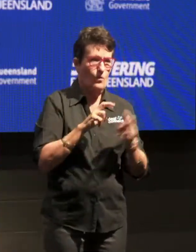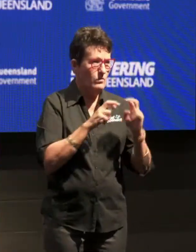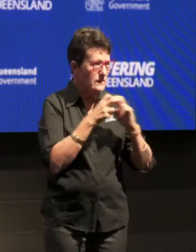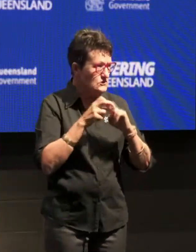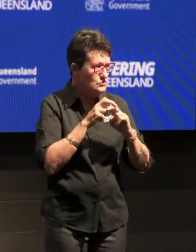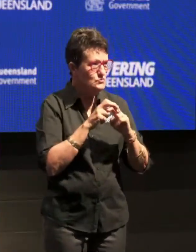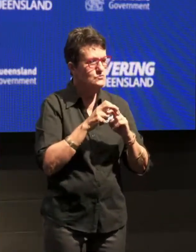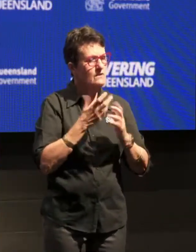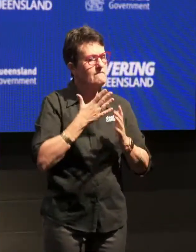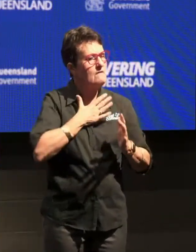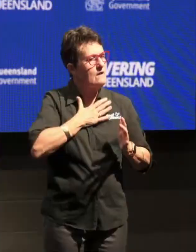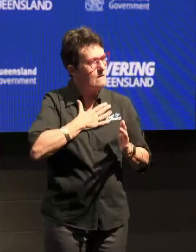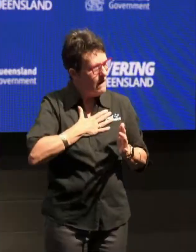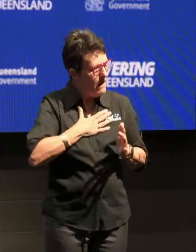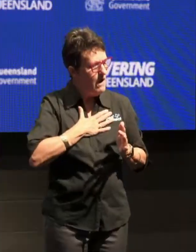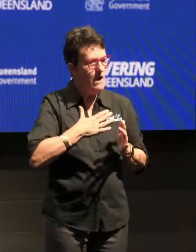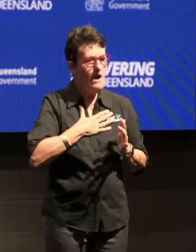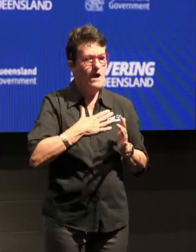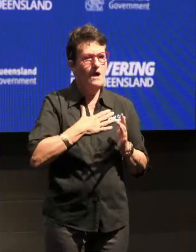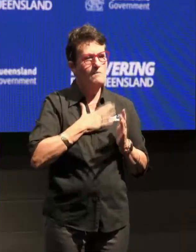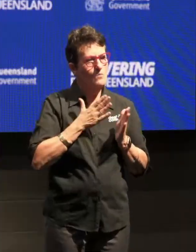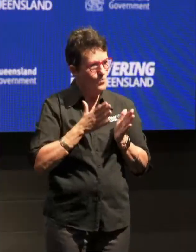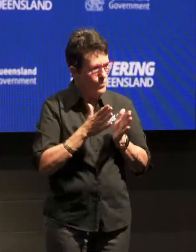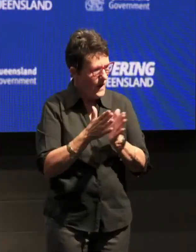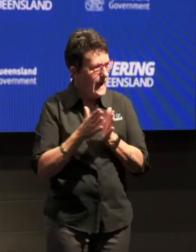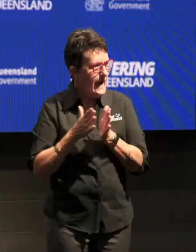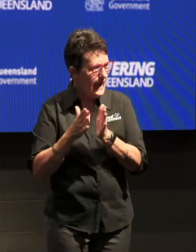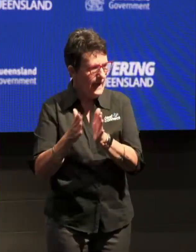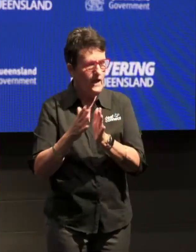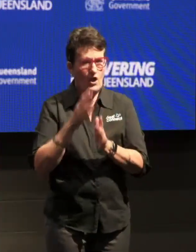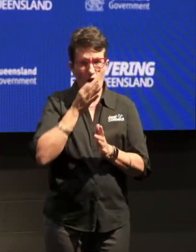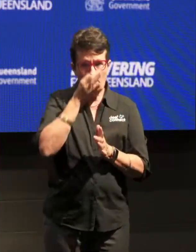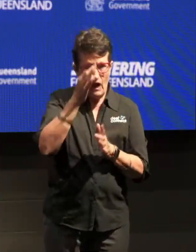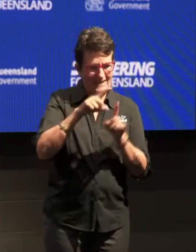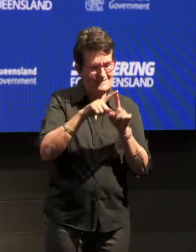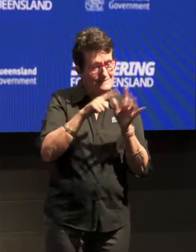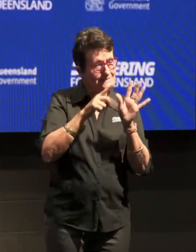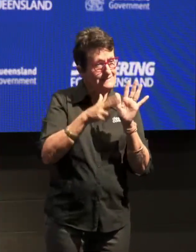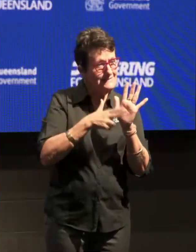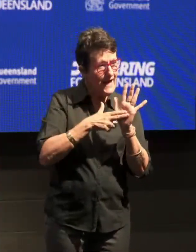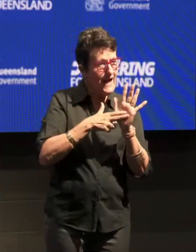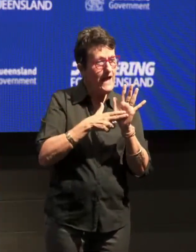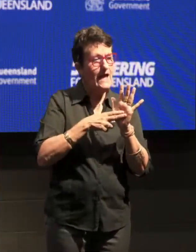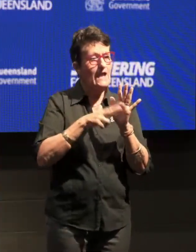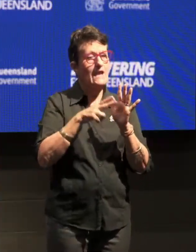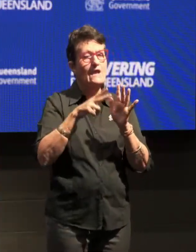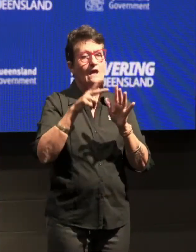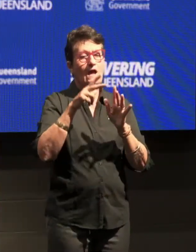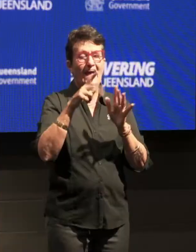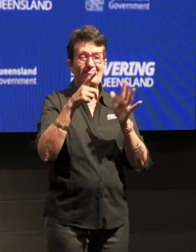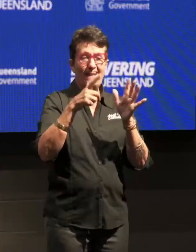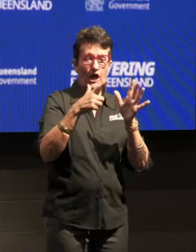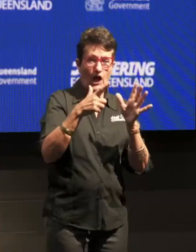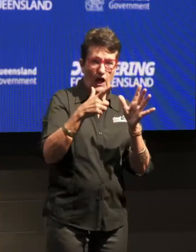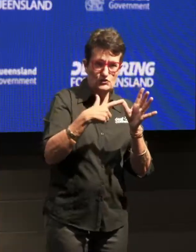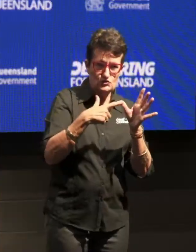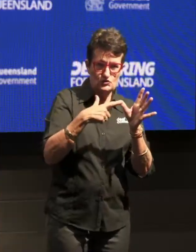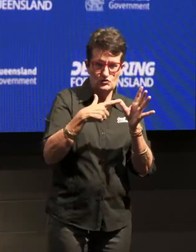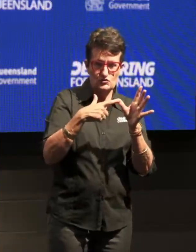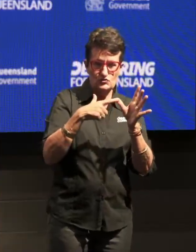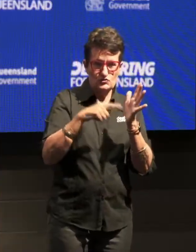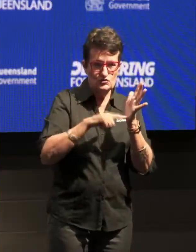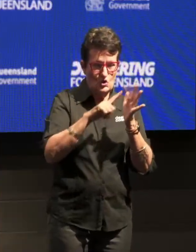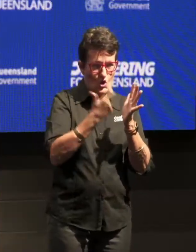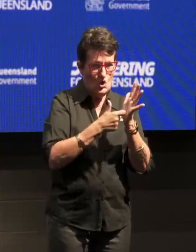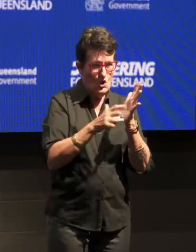in a calm and a sober way. I've asked Dan as Police Minister and Deb Frecklington, the Attorney General, to lead that. It'll